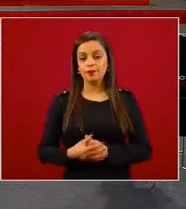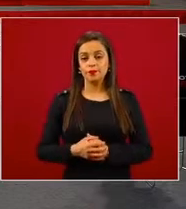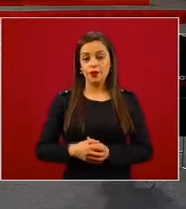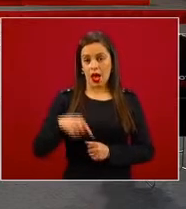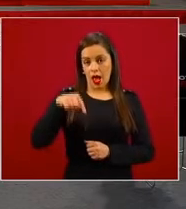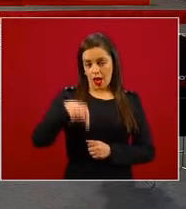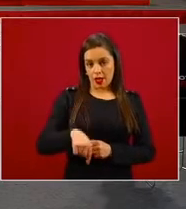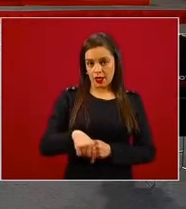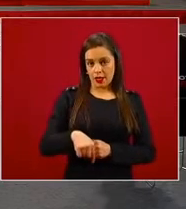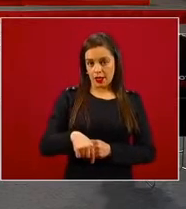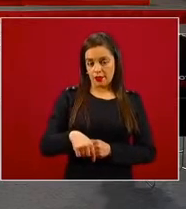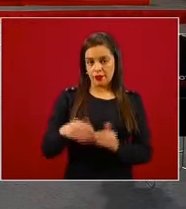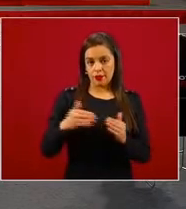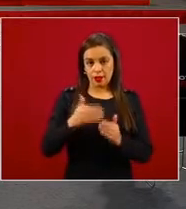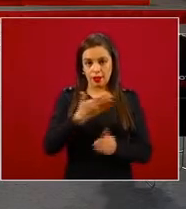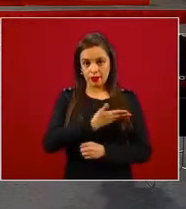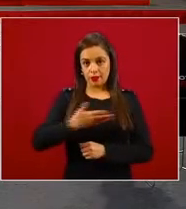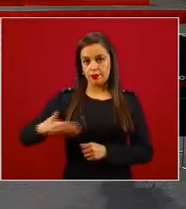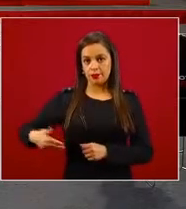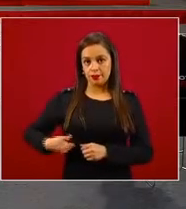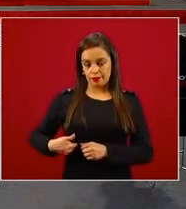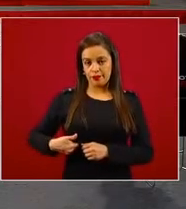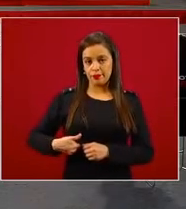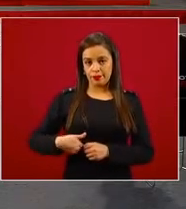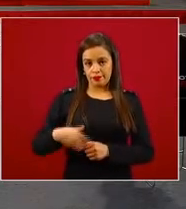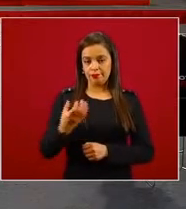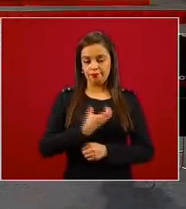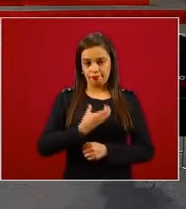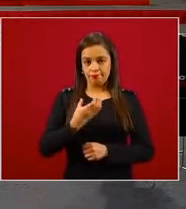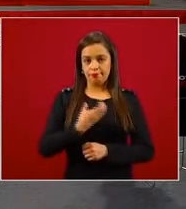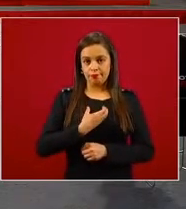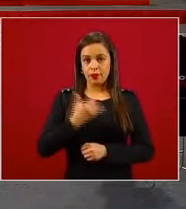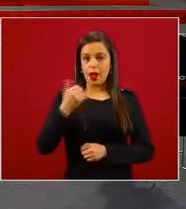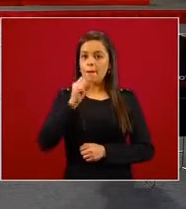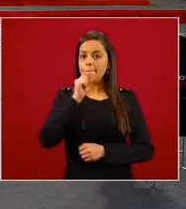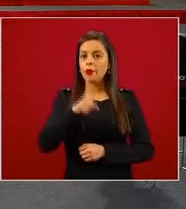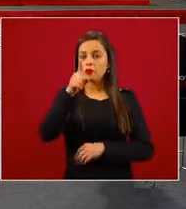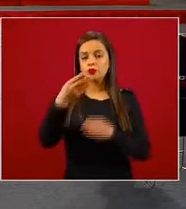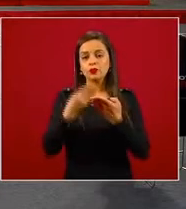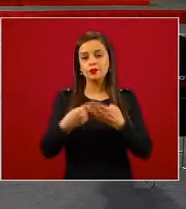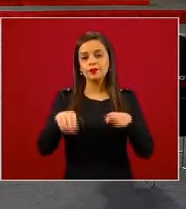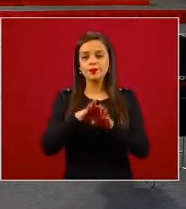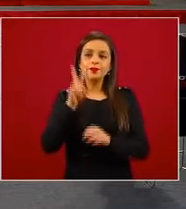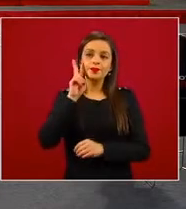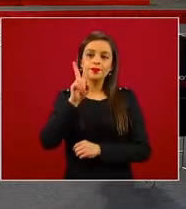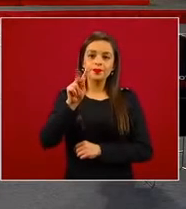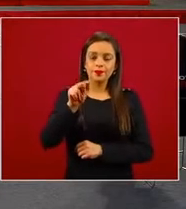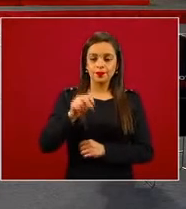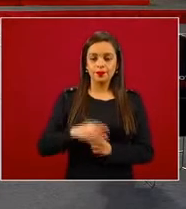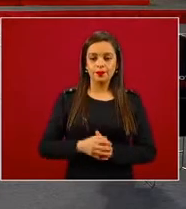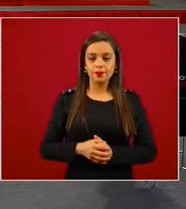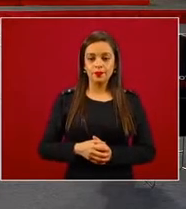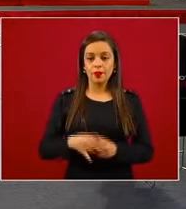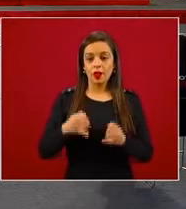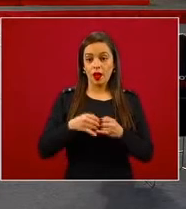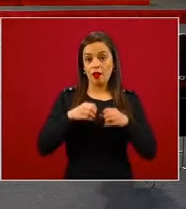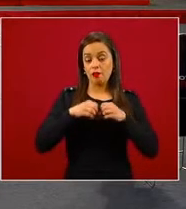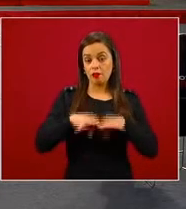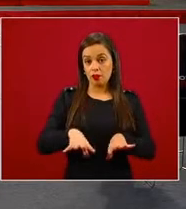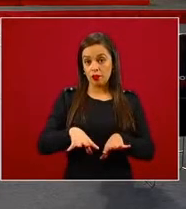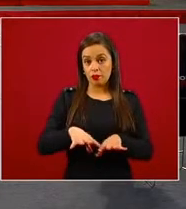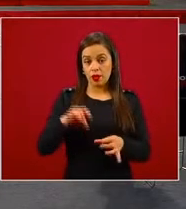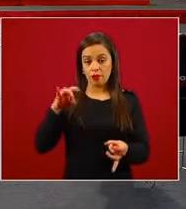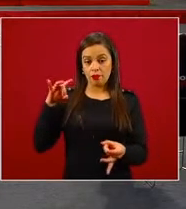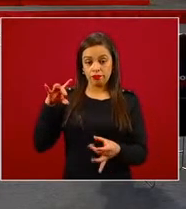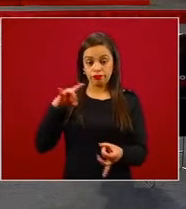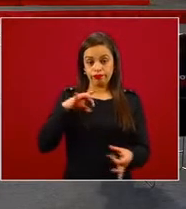en Palacio Nacional y en sus casas. We're here En esta ocasión, in the National la- Palace, el and you are informe de at your movilidad house. tiene un And cambio de